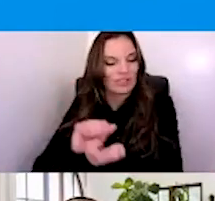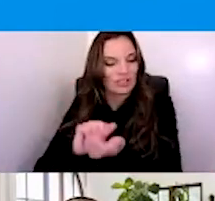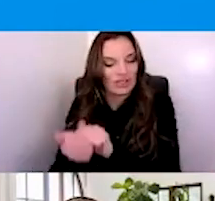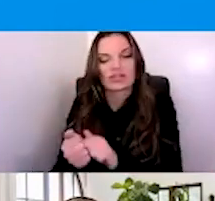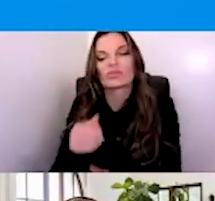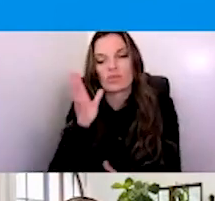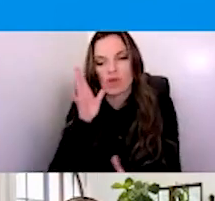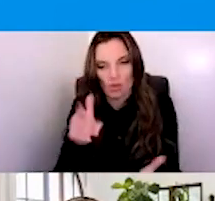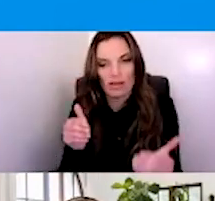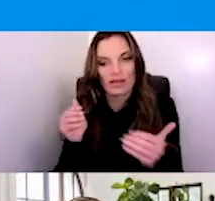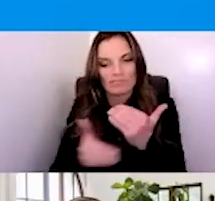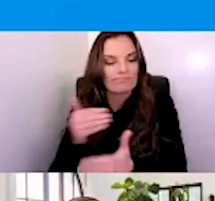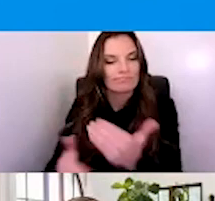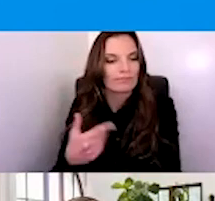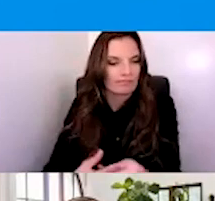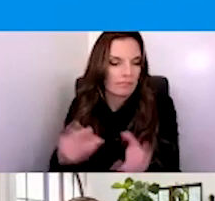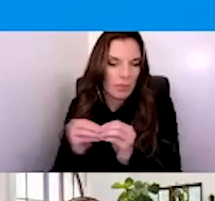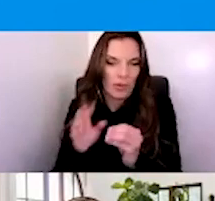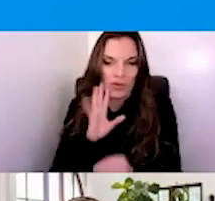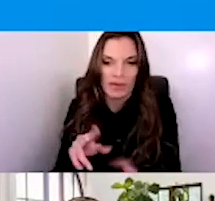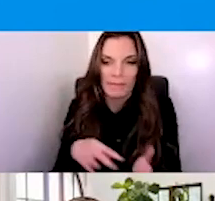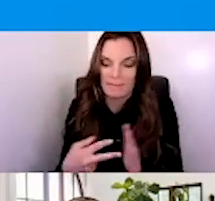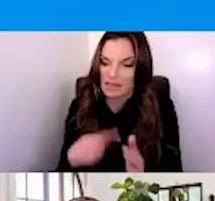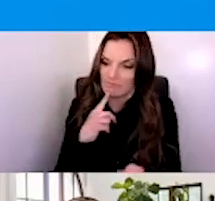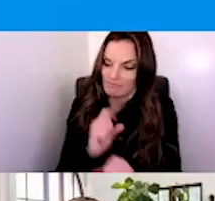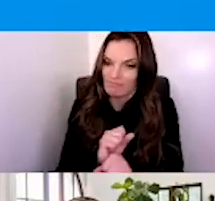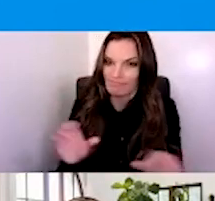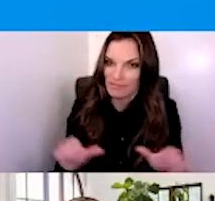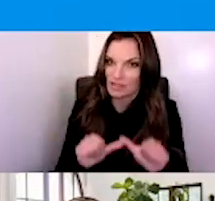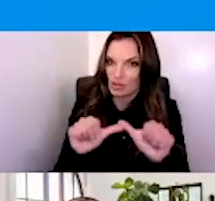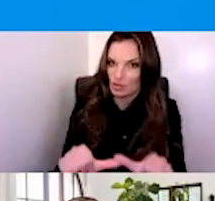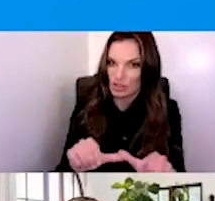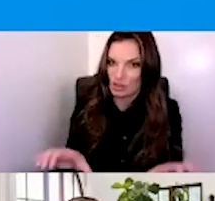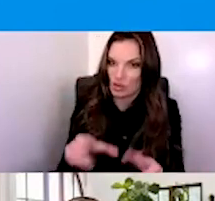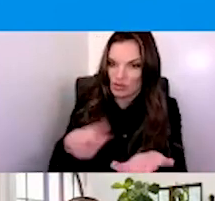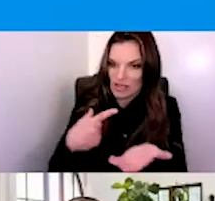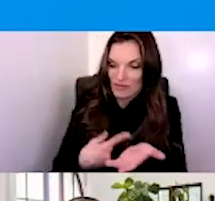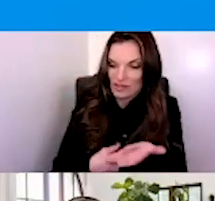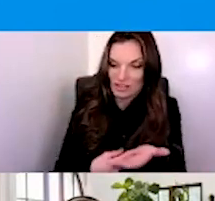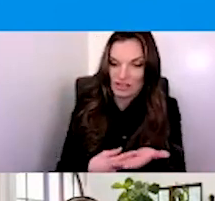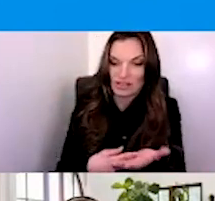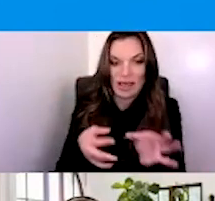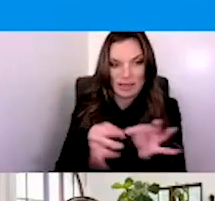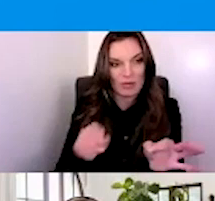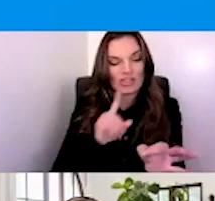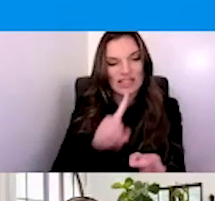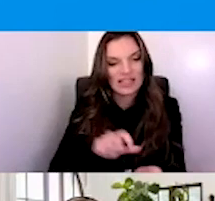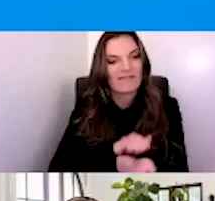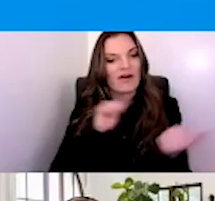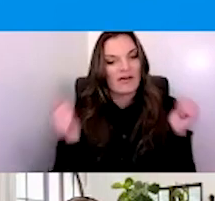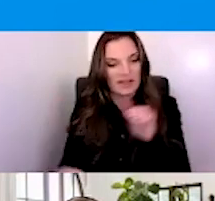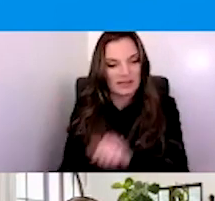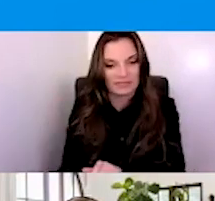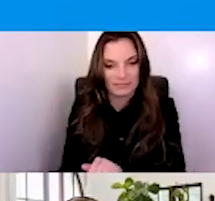to language. And that's a good thing. That means that we're continuing to have these conversations and that language is evolving. Of course,